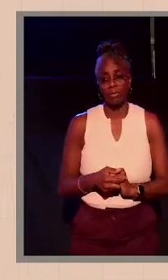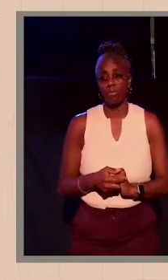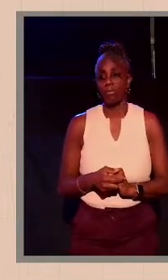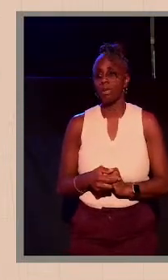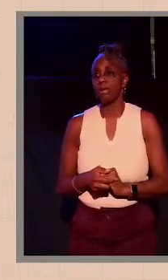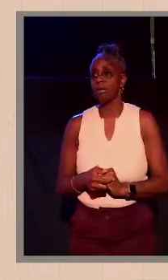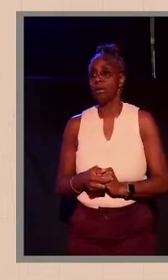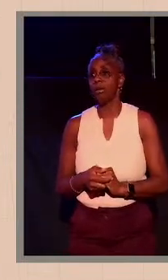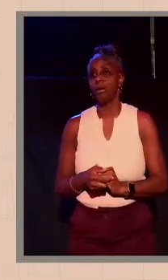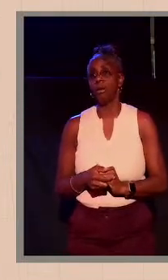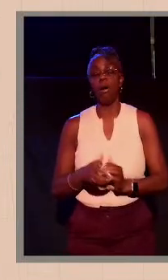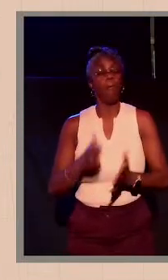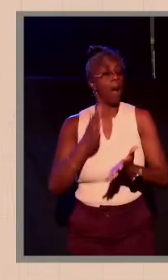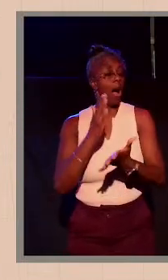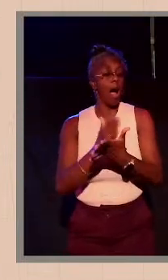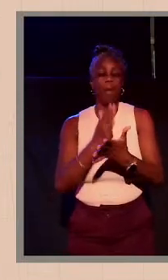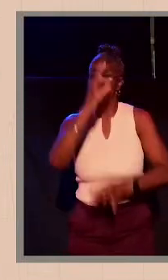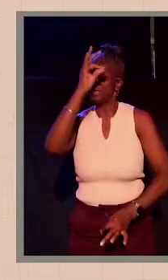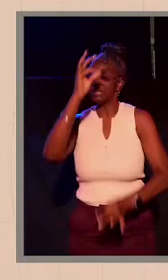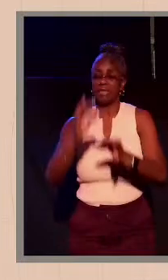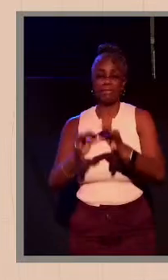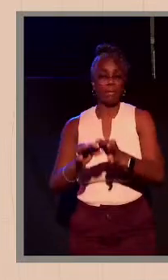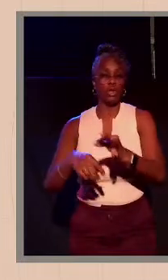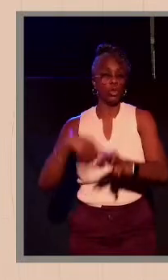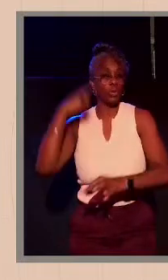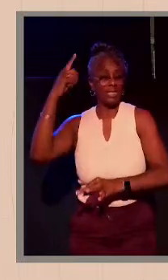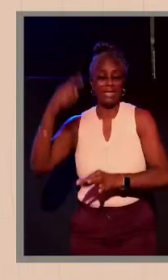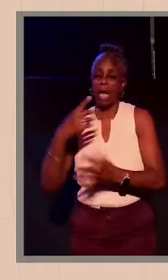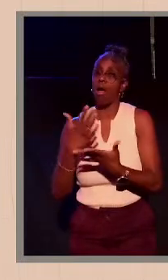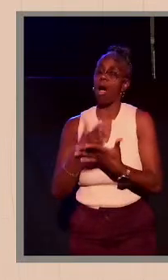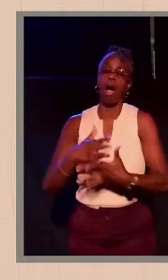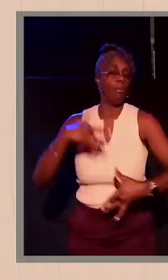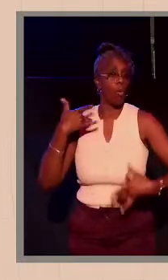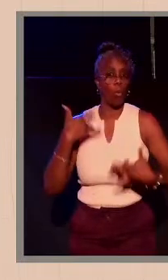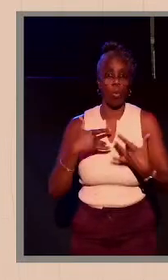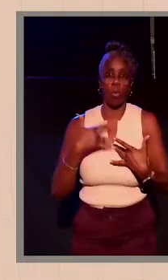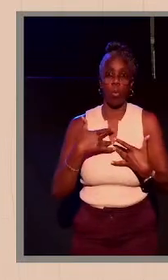full-on spatial sound system, that is pretty impressive. Sounds really good.